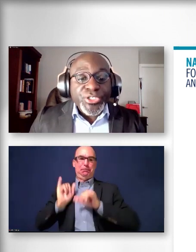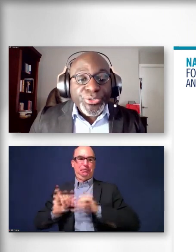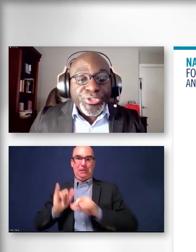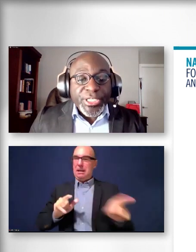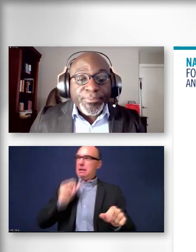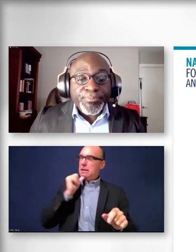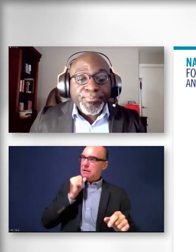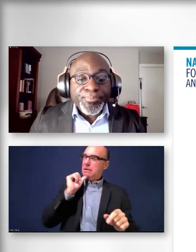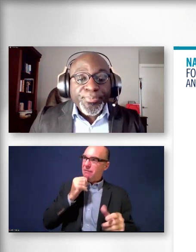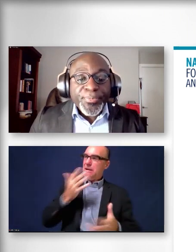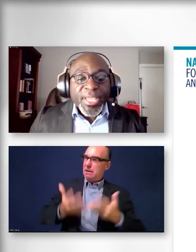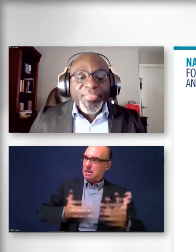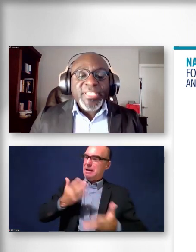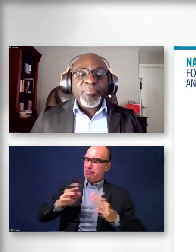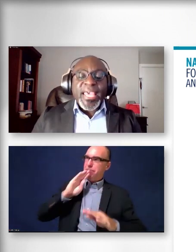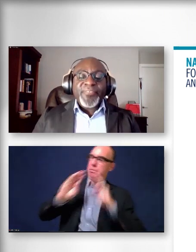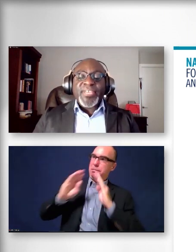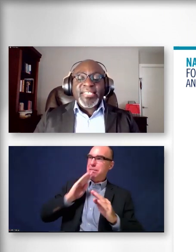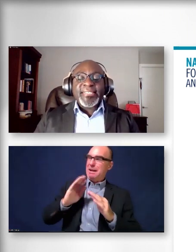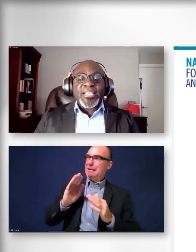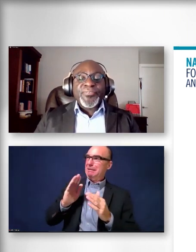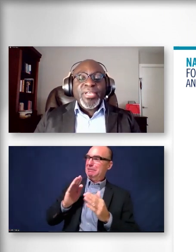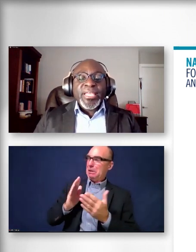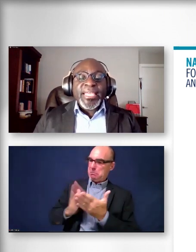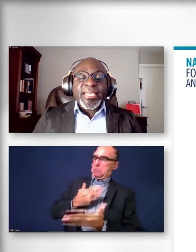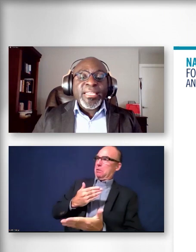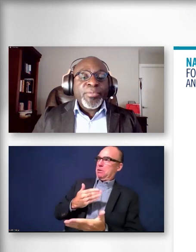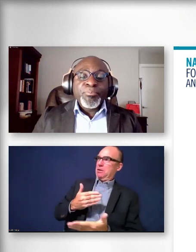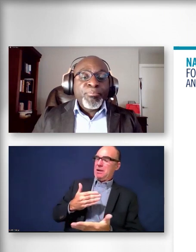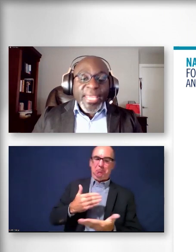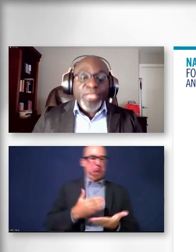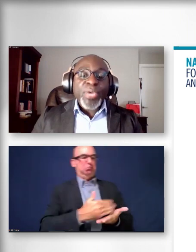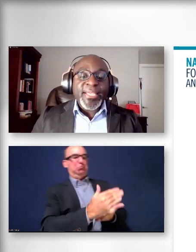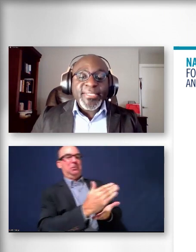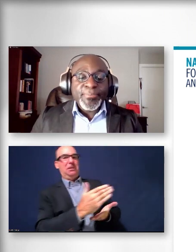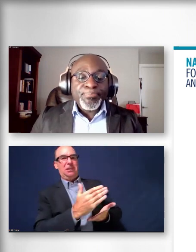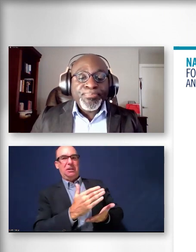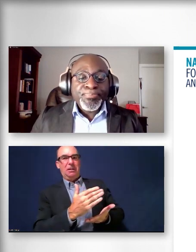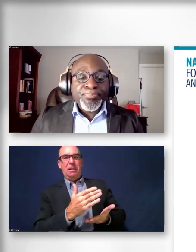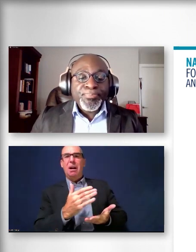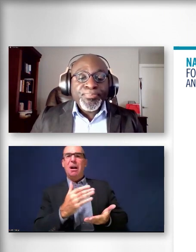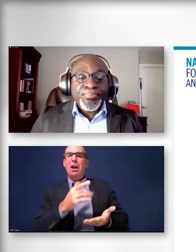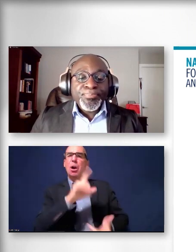their exclusion. And this manifests itself in many ways.